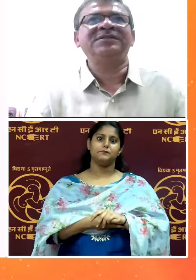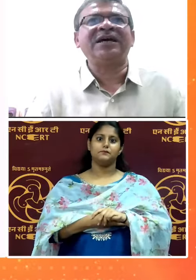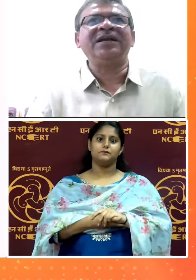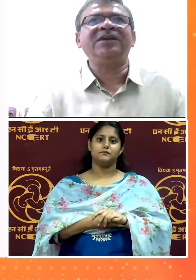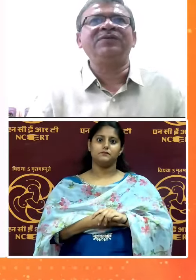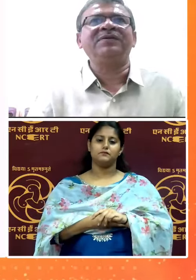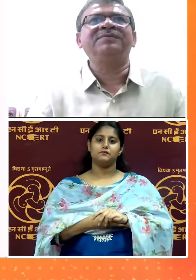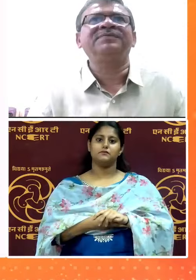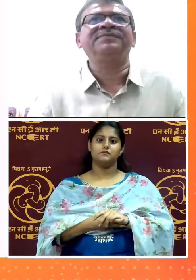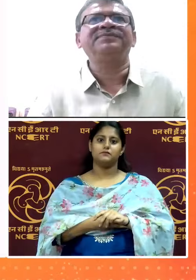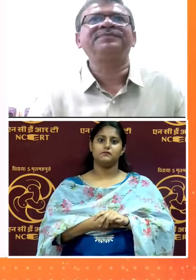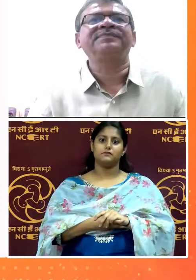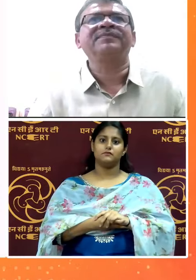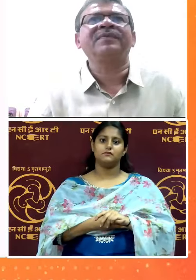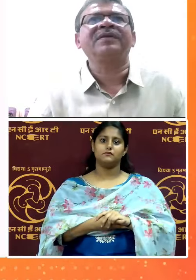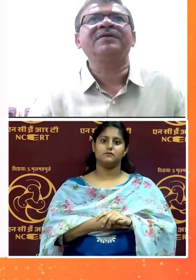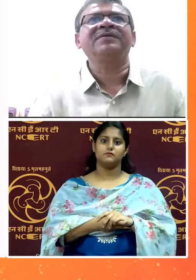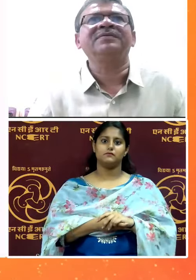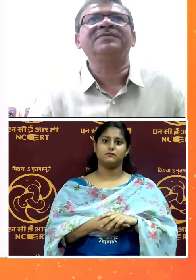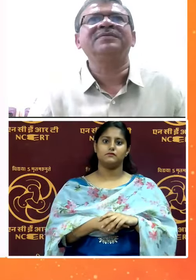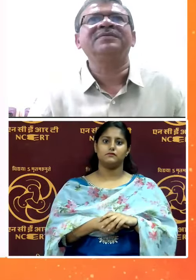So this child is